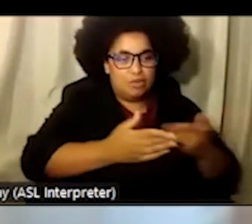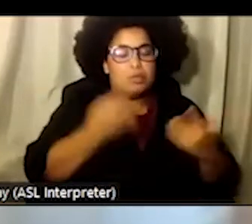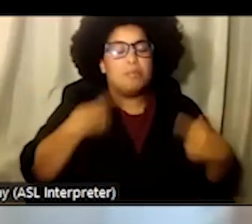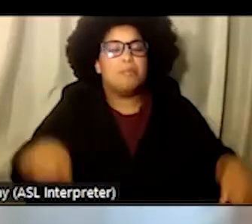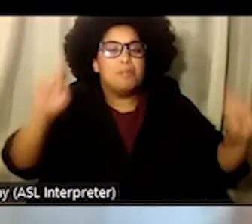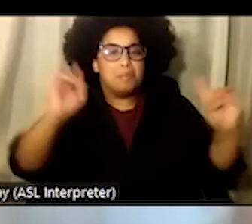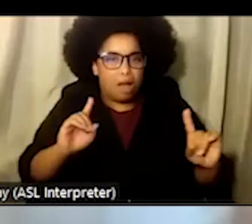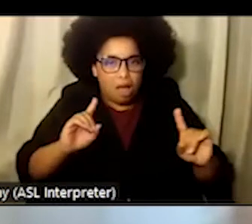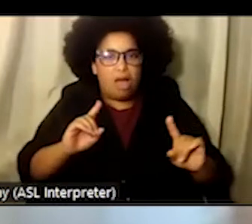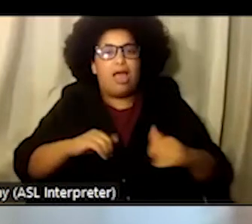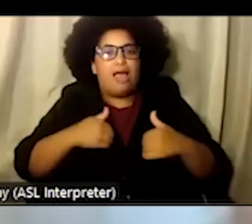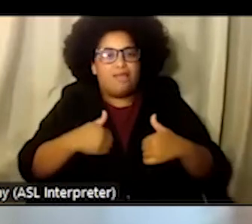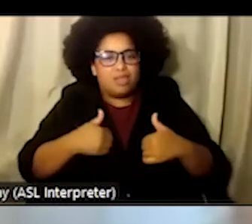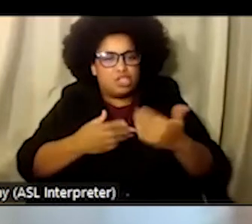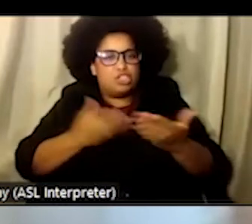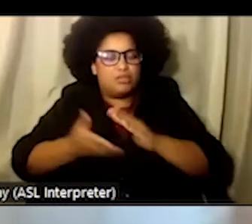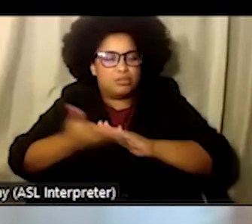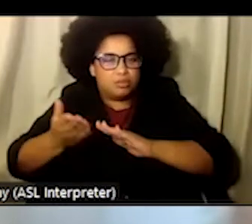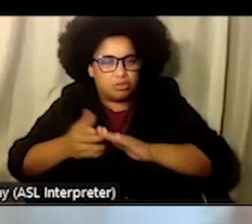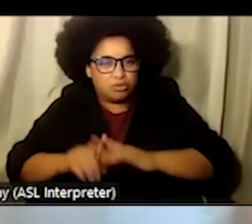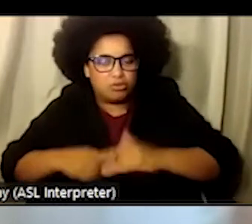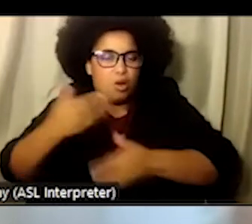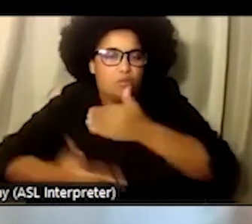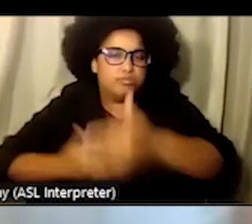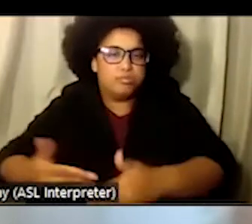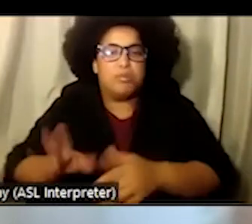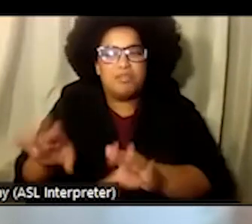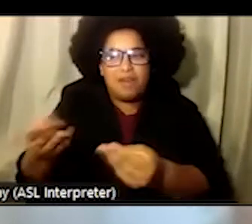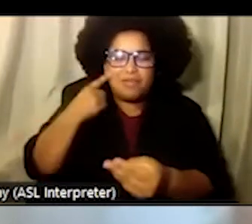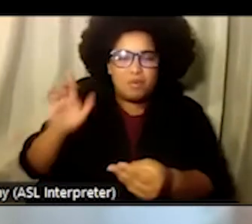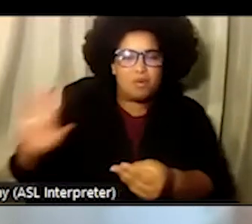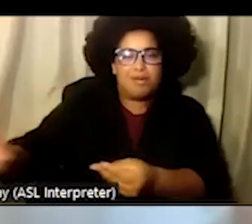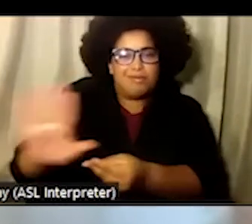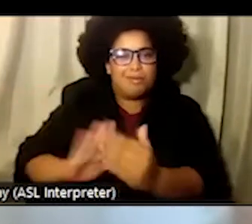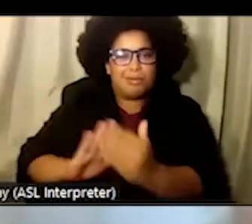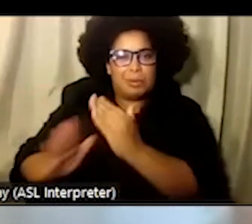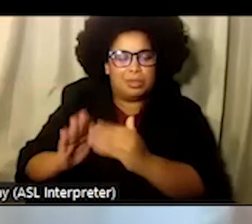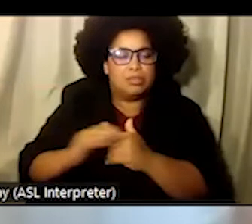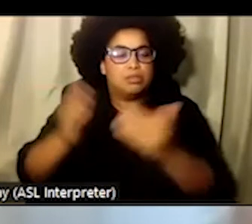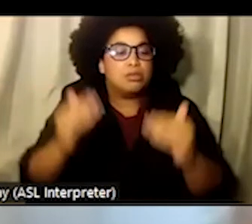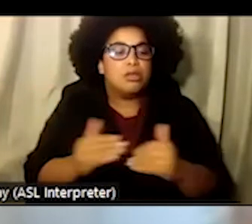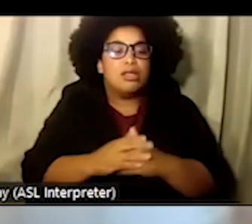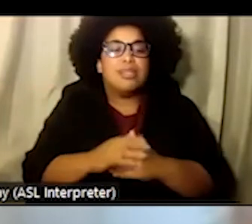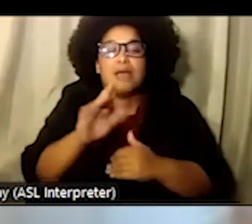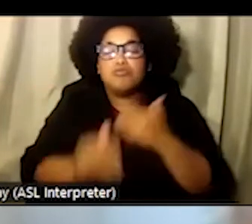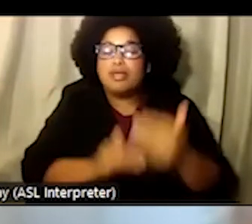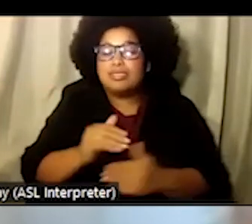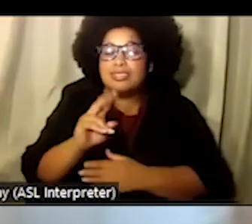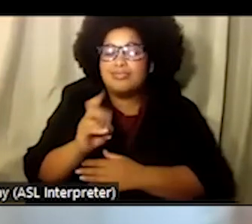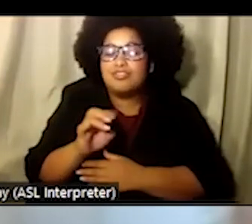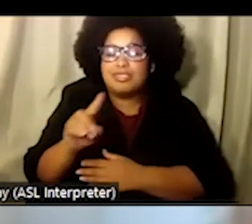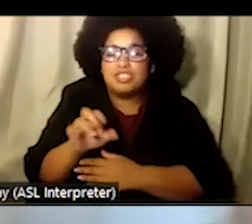to implement their service or provide that service to their community. The vendorization process does